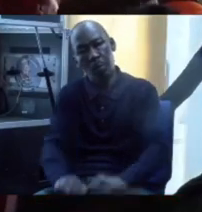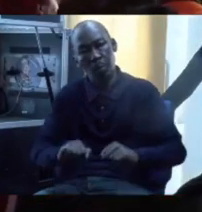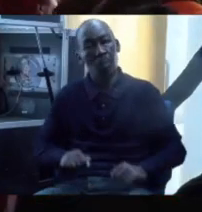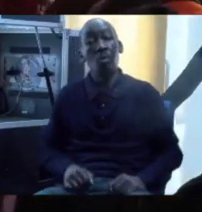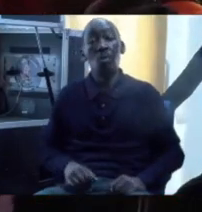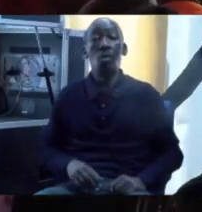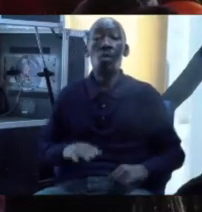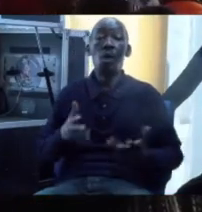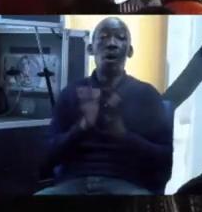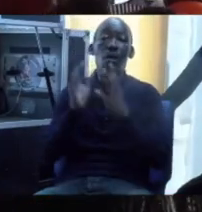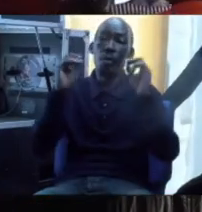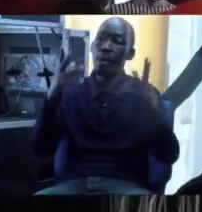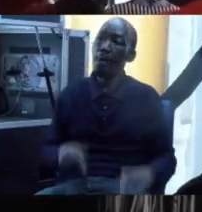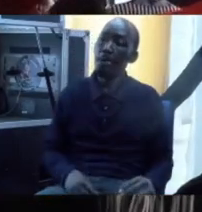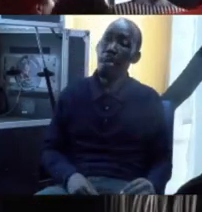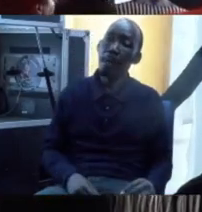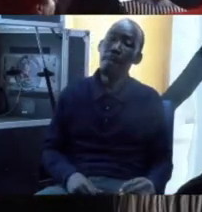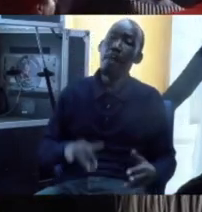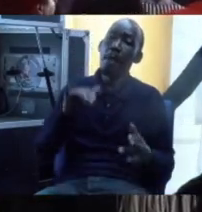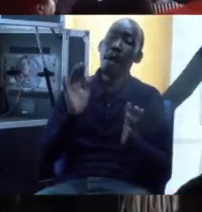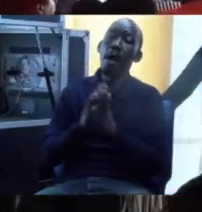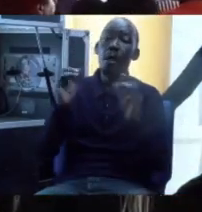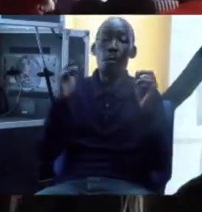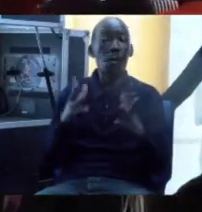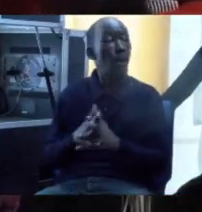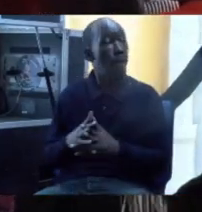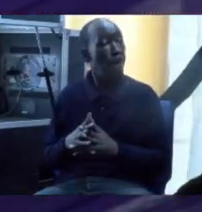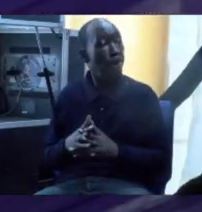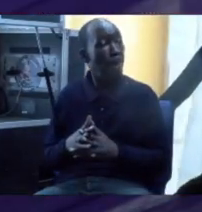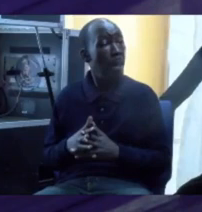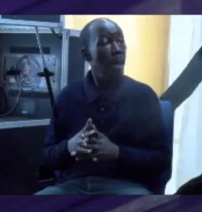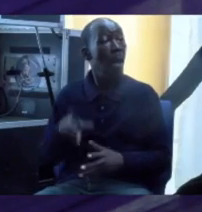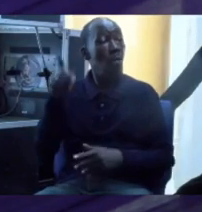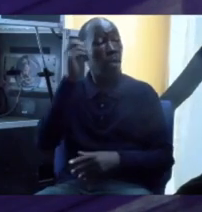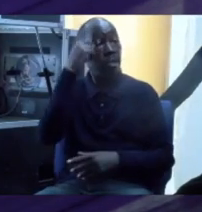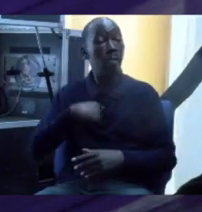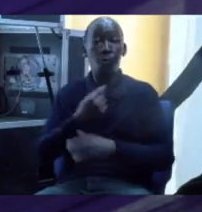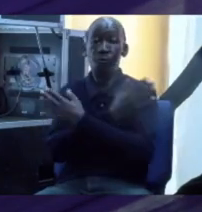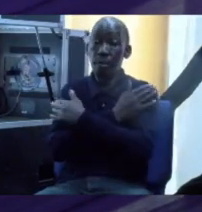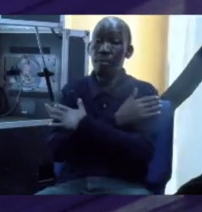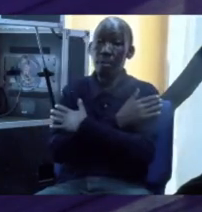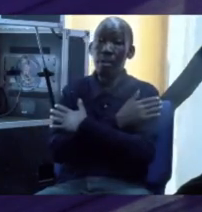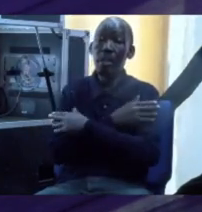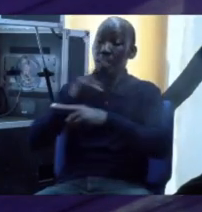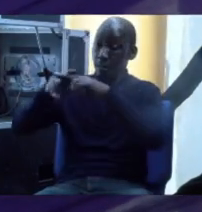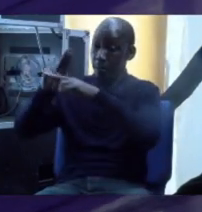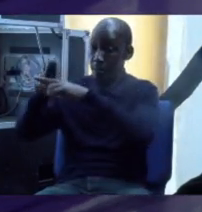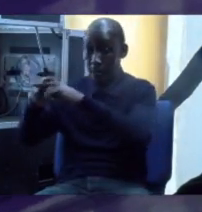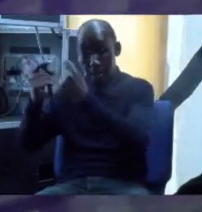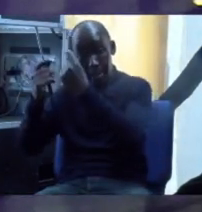Oh, hallelujah. Hallelujah. I said, hallelujah. Hallelujah. Are you understanding me, friends? Yeah, sit down. Let me tell you